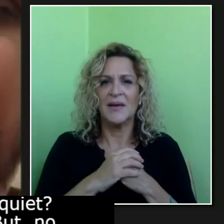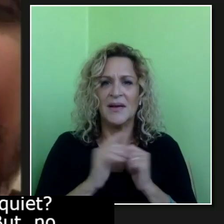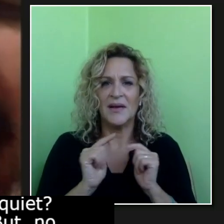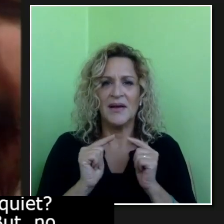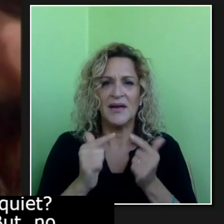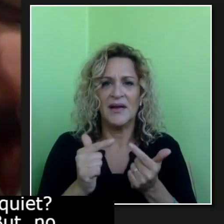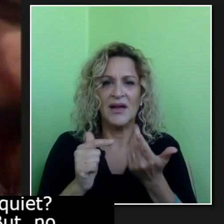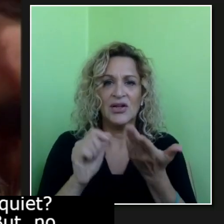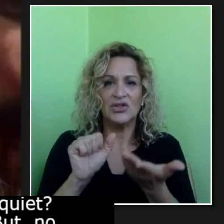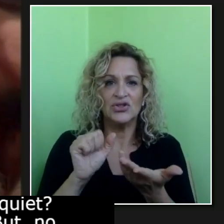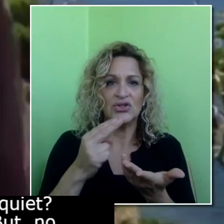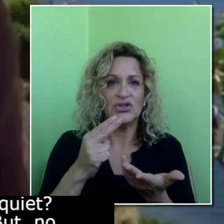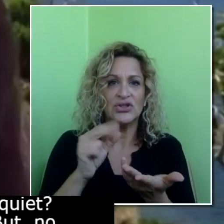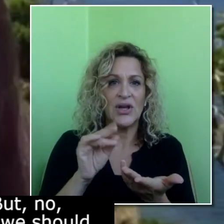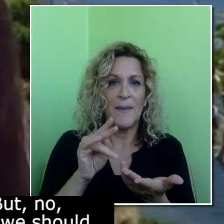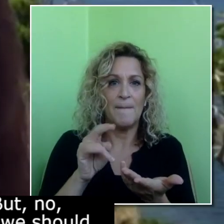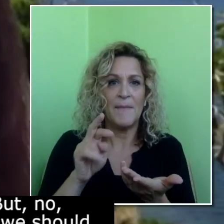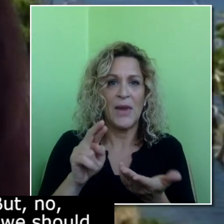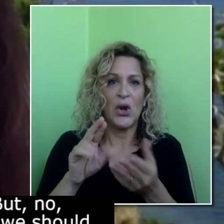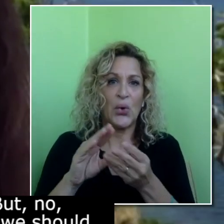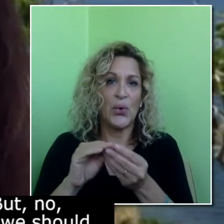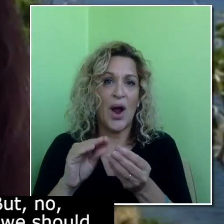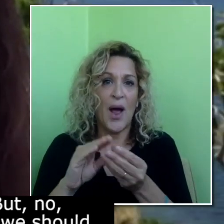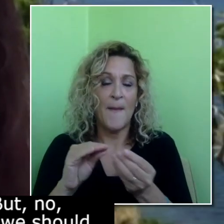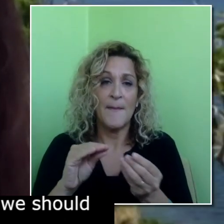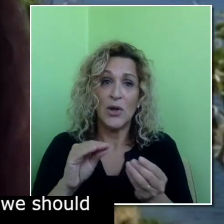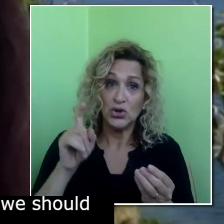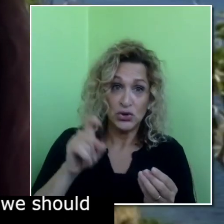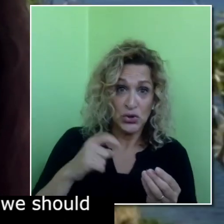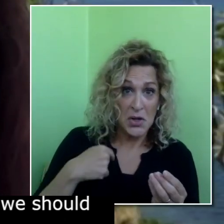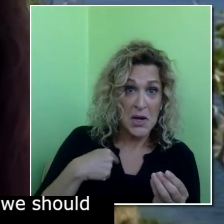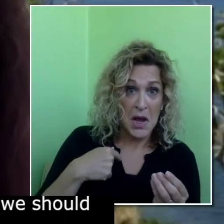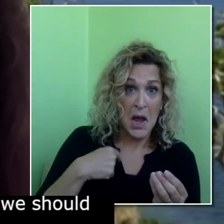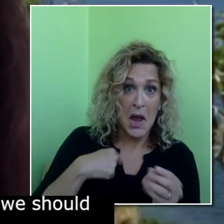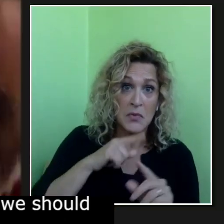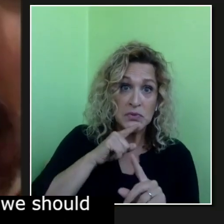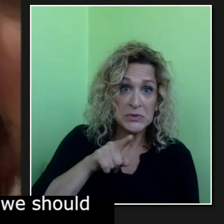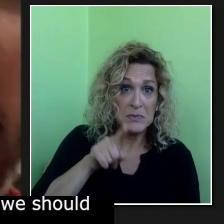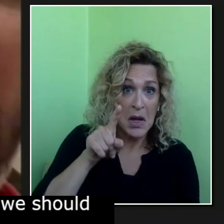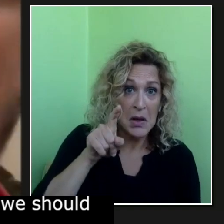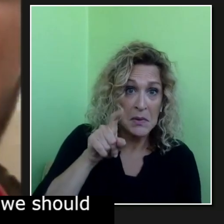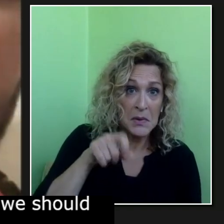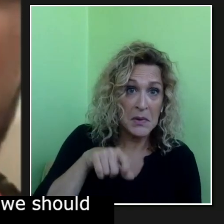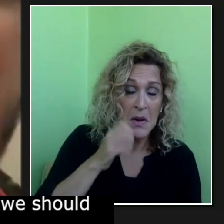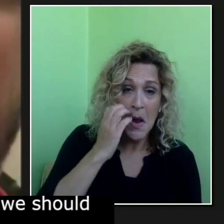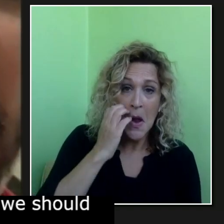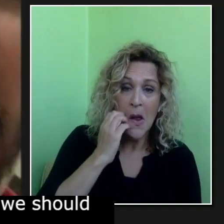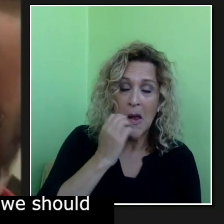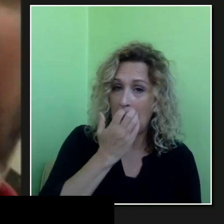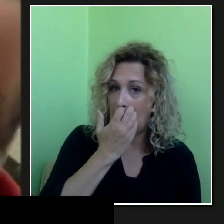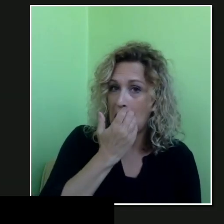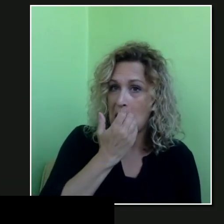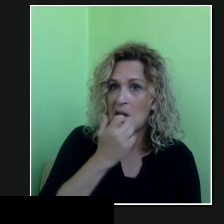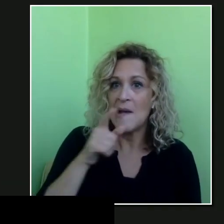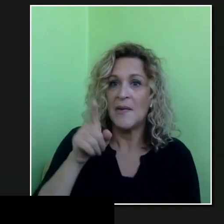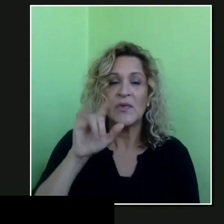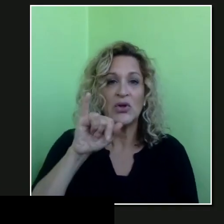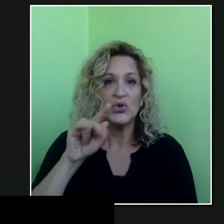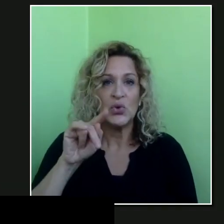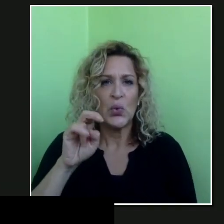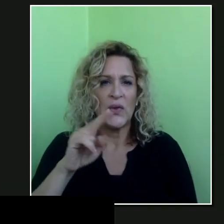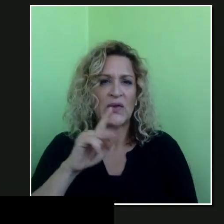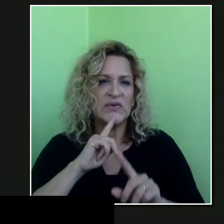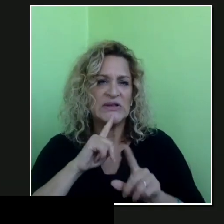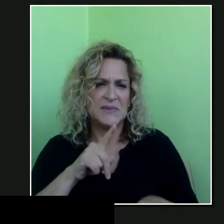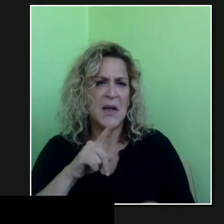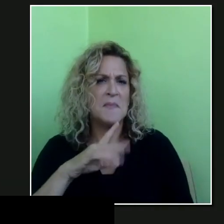at it? Sure, Shabia, Okay. you're welcome. So a couple of points before I come to